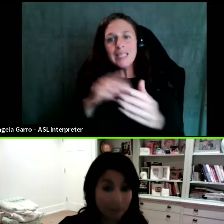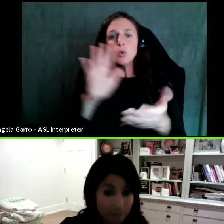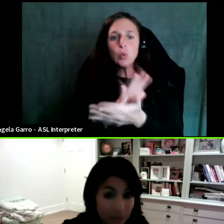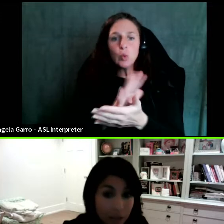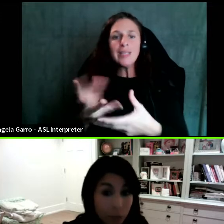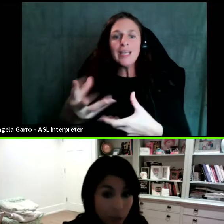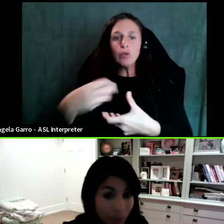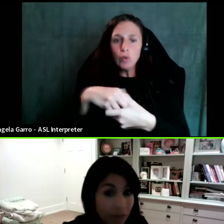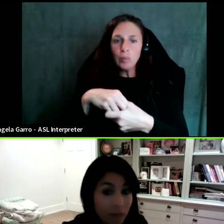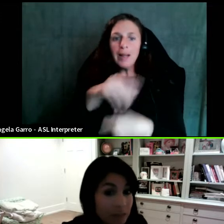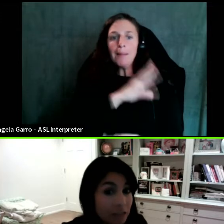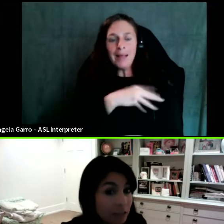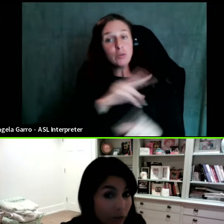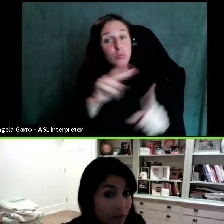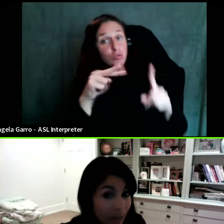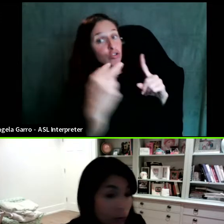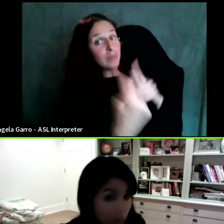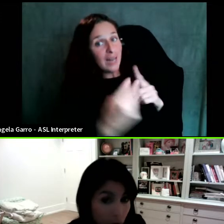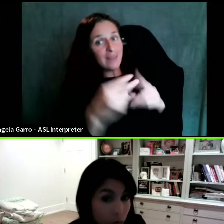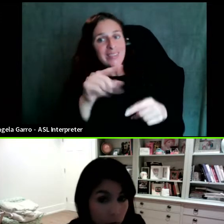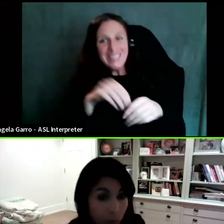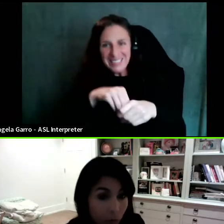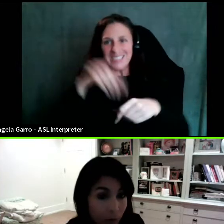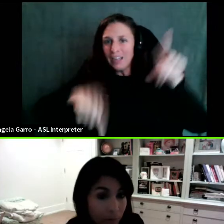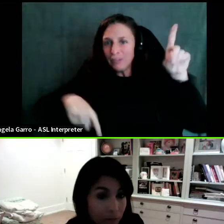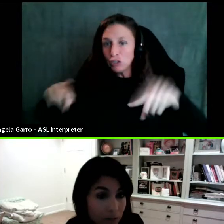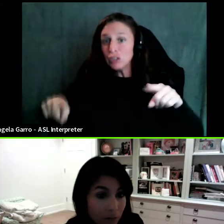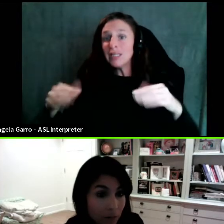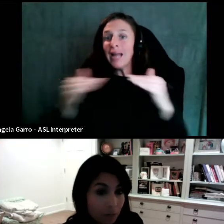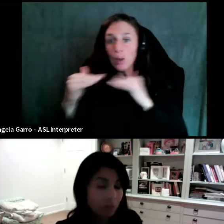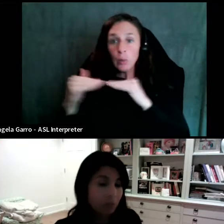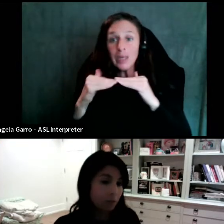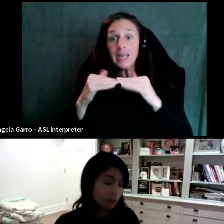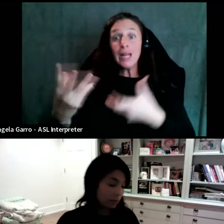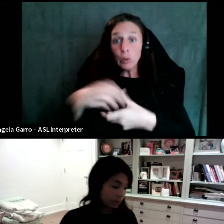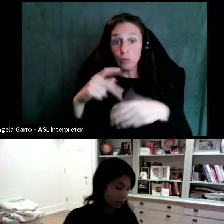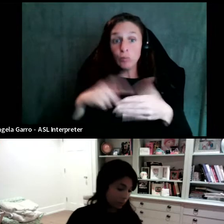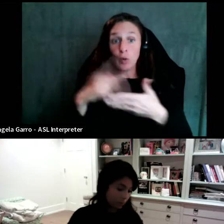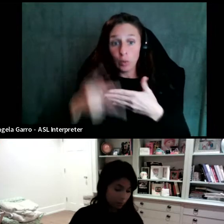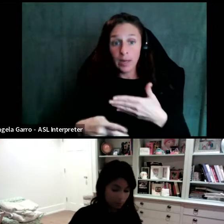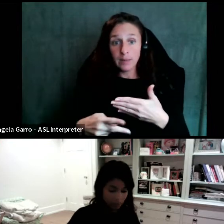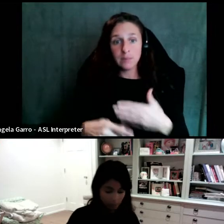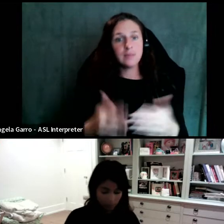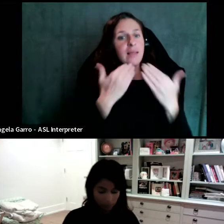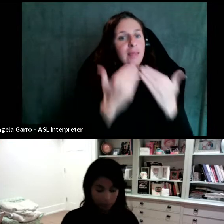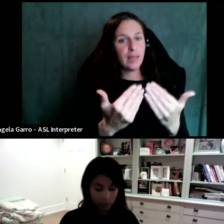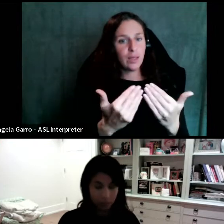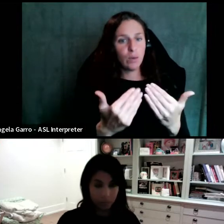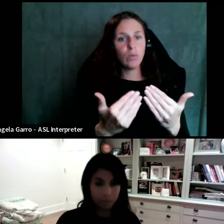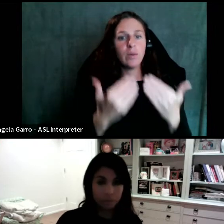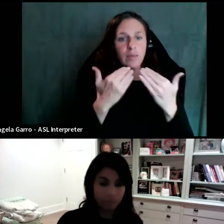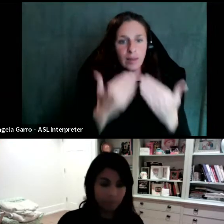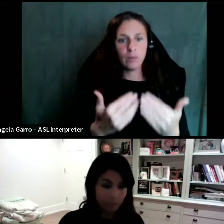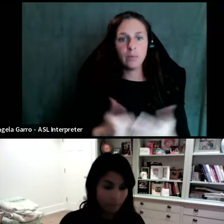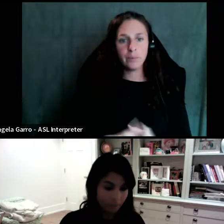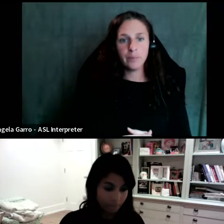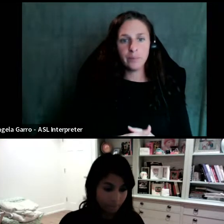the Palestinian perspective into diversity, equity, and inclusion programs? Thank you. Thank you. Thank you.